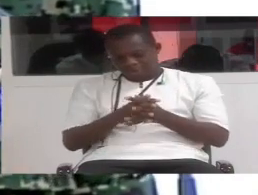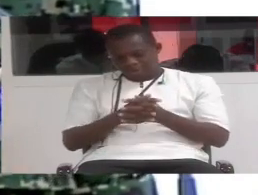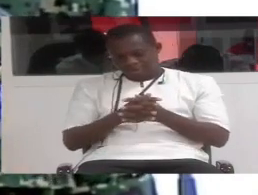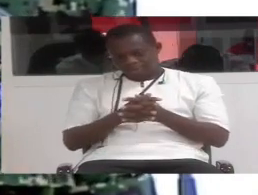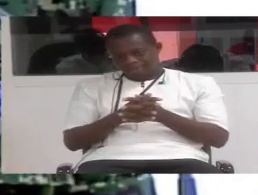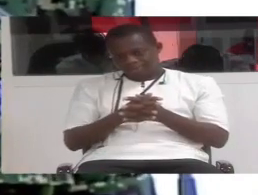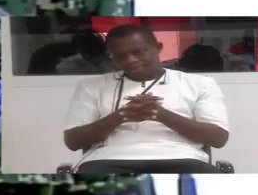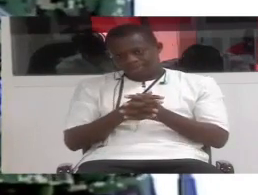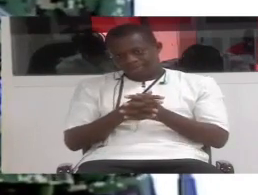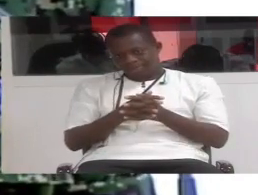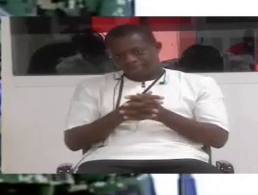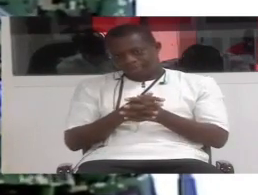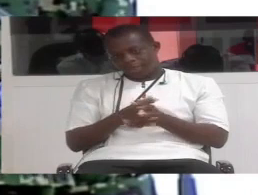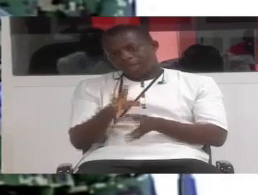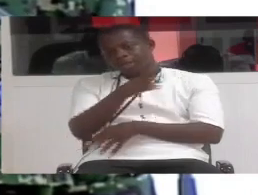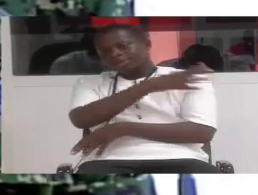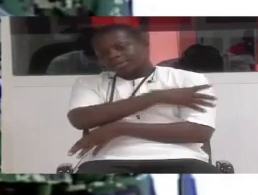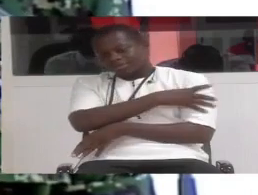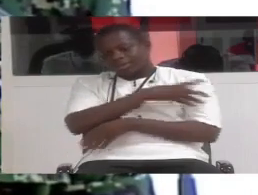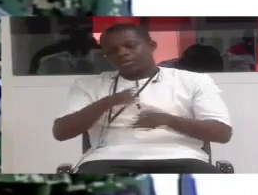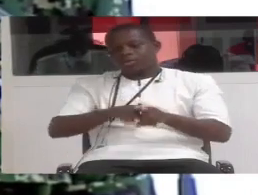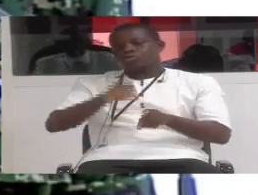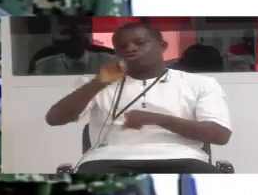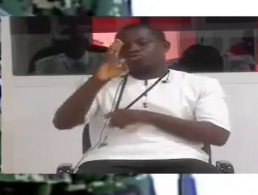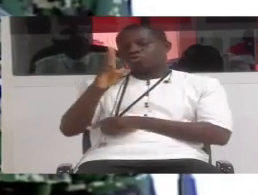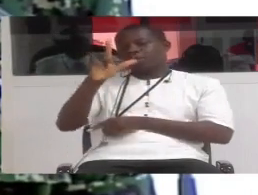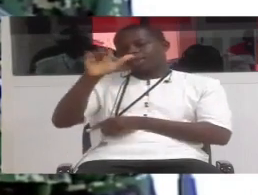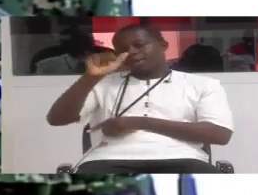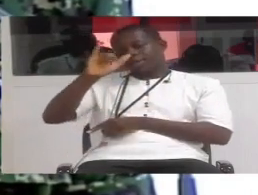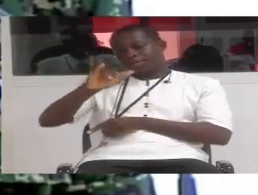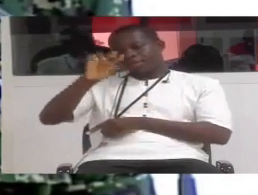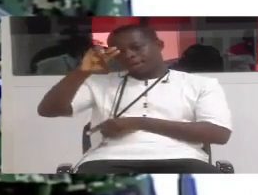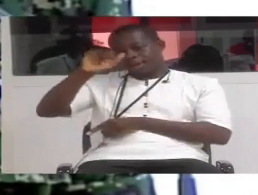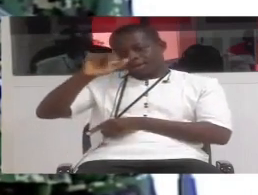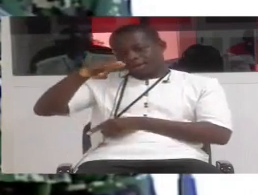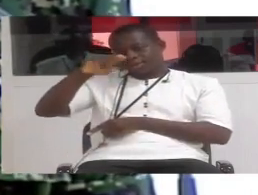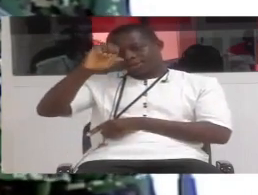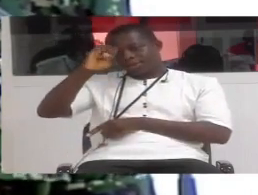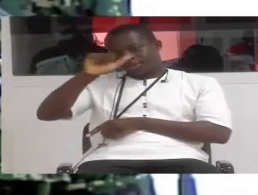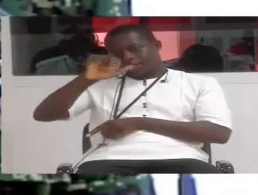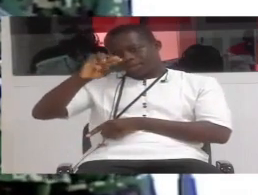Staff Sergeant Suleiman Sambu mu ngi fa. Staff Sergeant Suleiman Sambu was there.